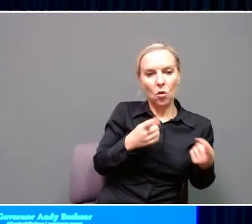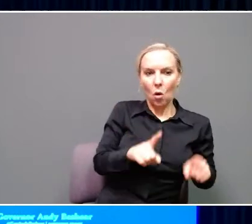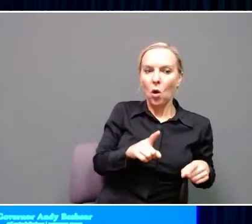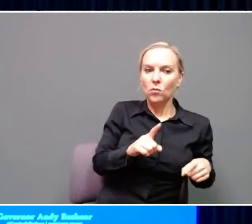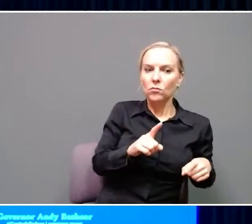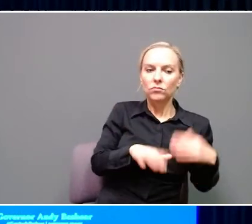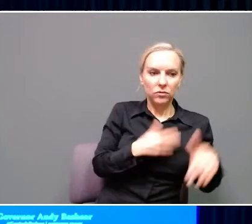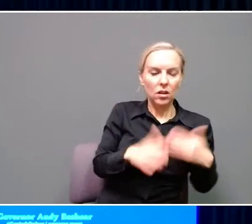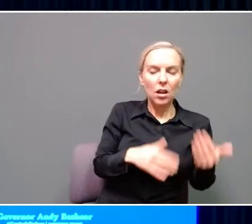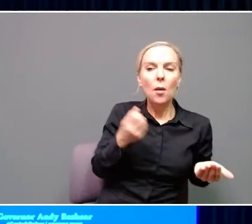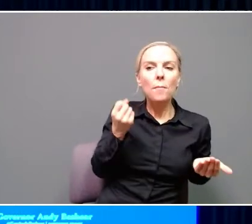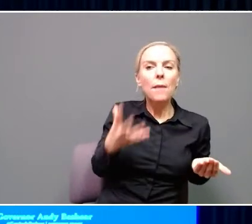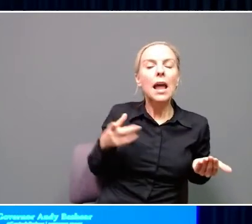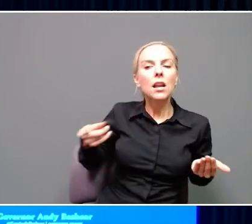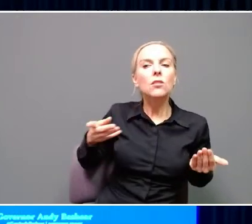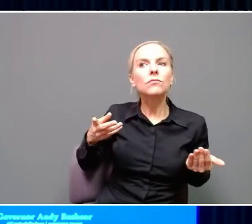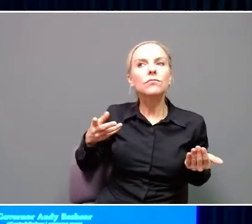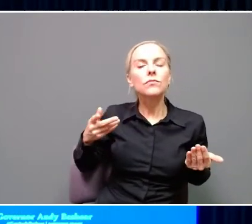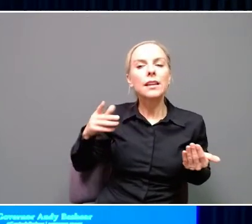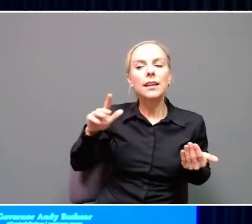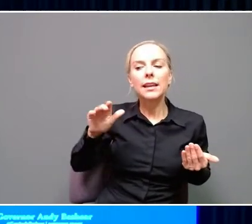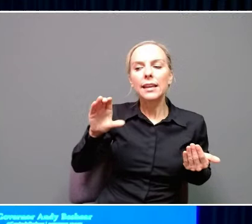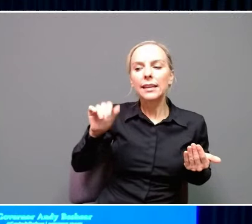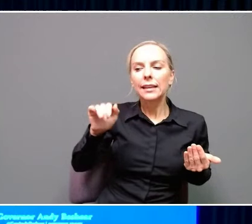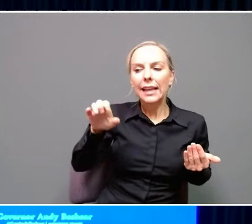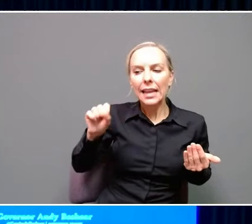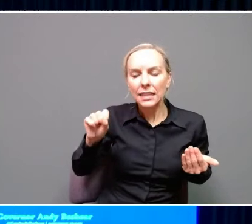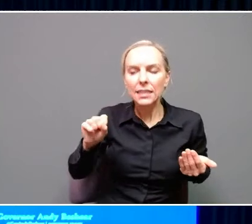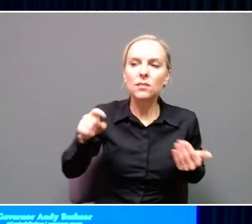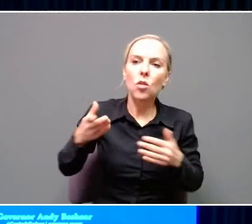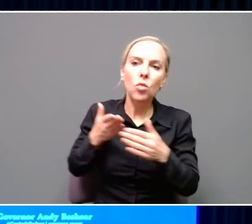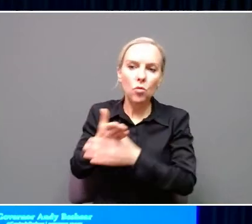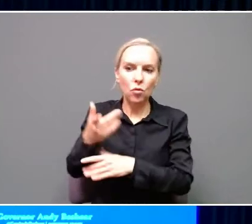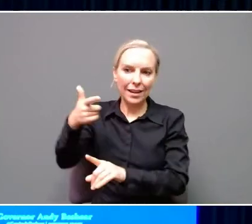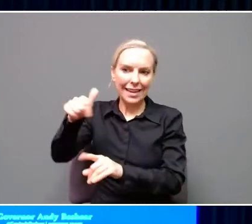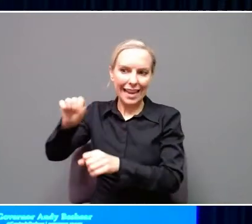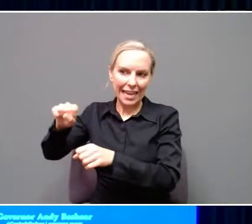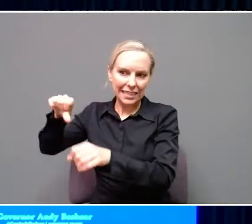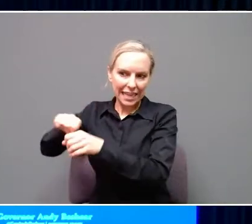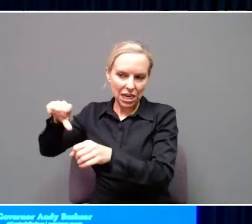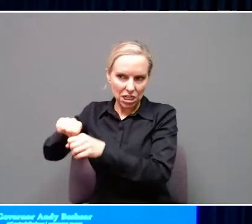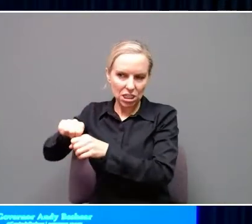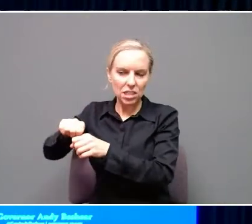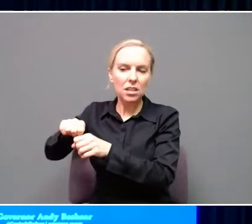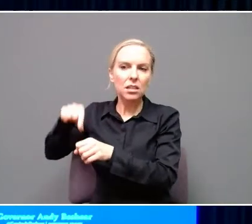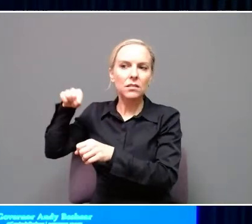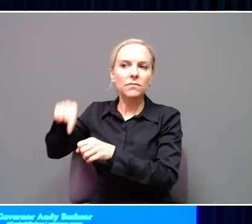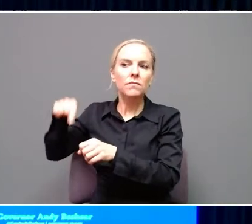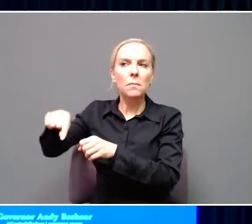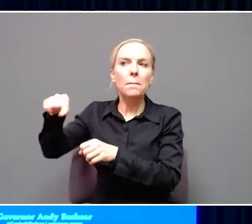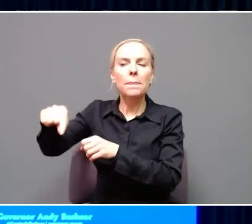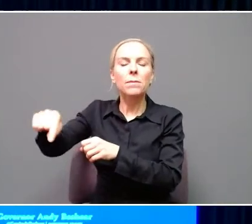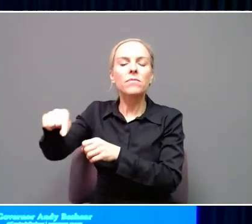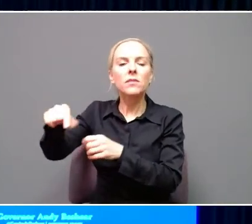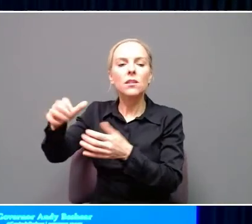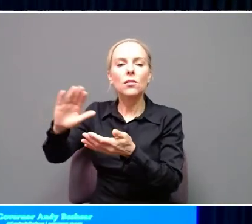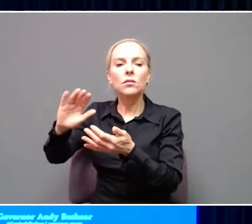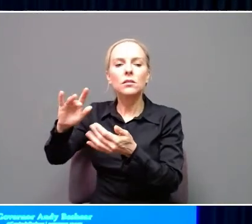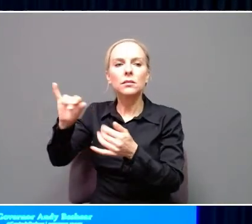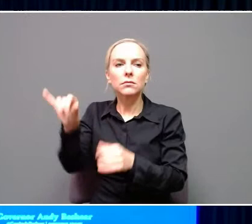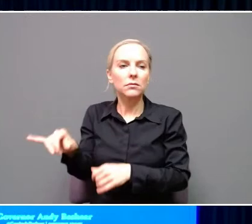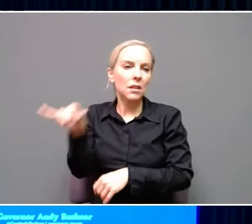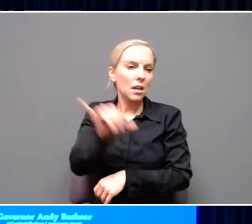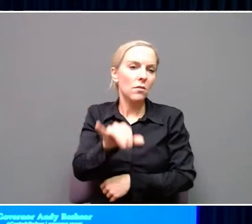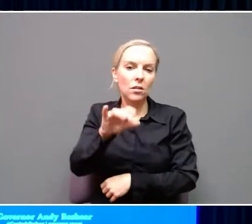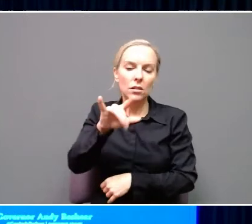that have gone through against specific gas stations as opposed to wholesale providers in the past as